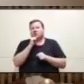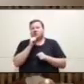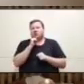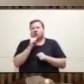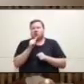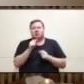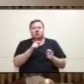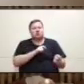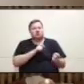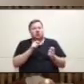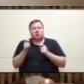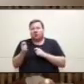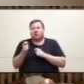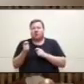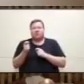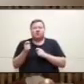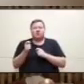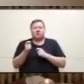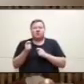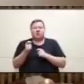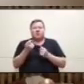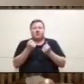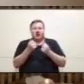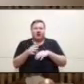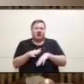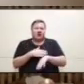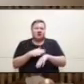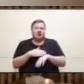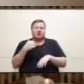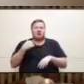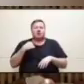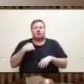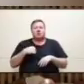transfer money late such that municipality